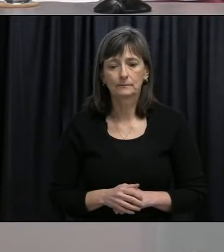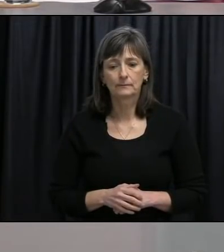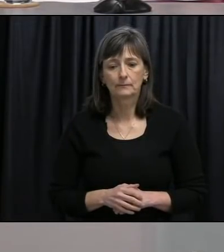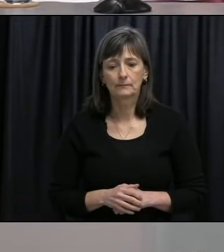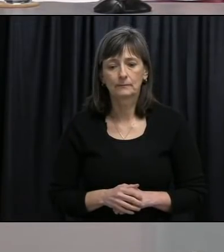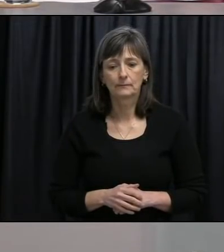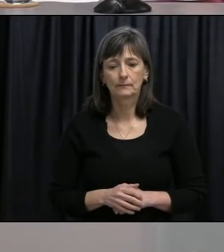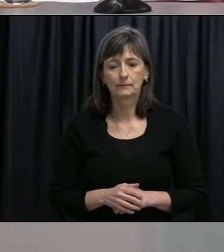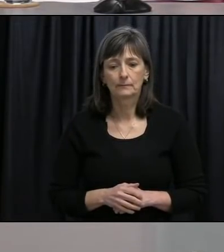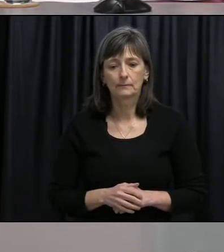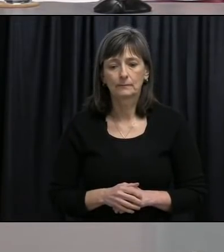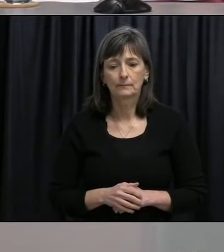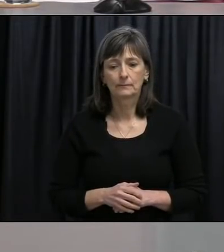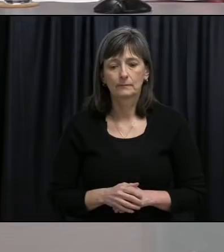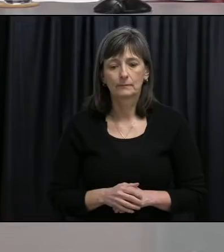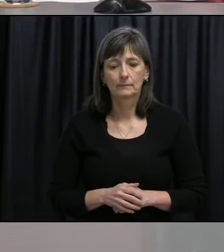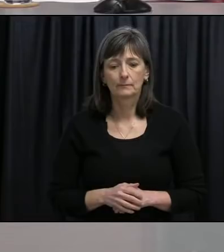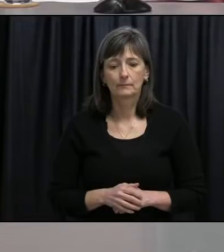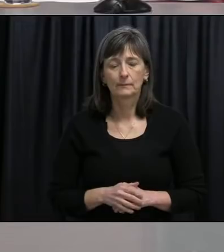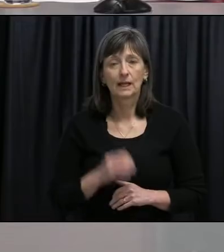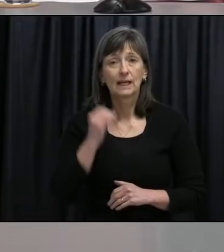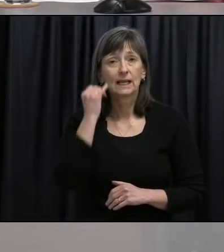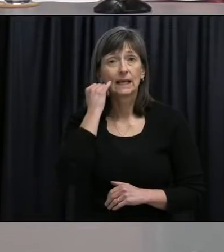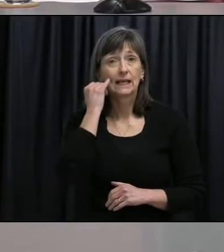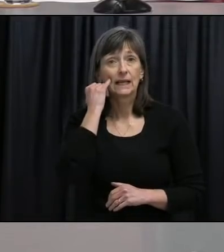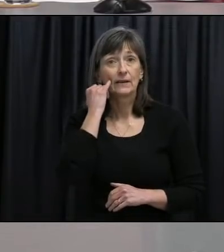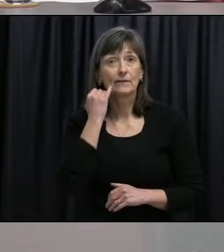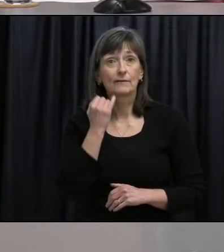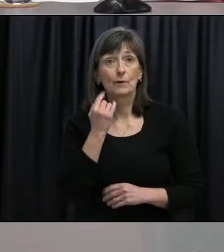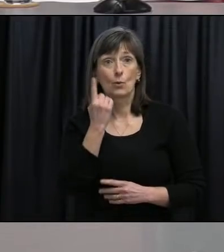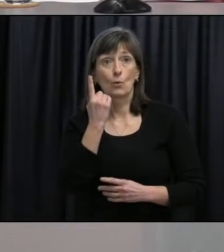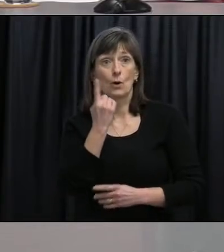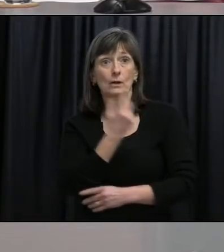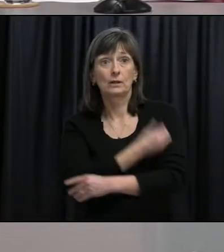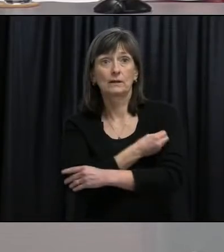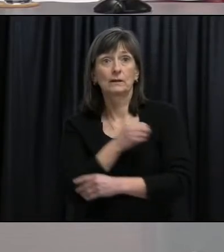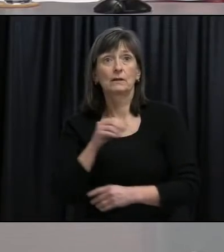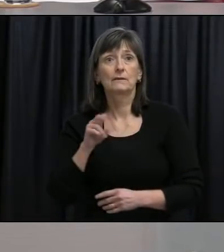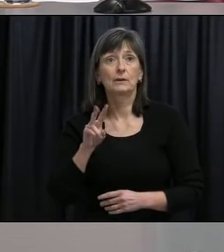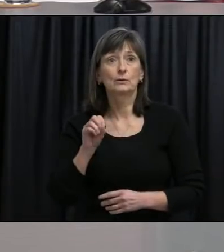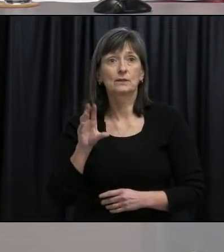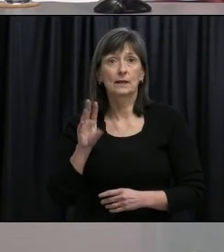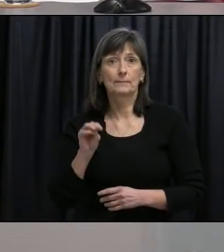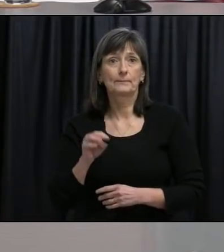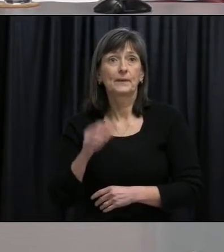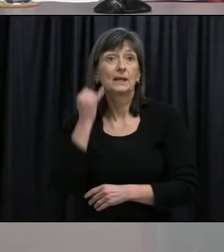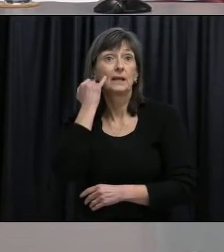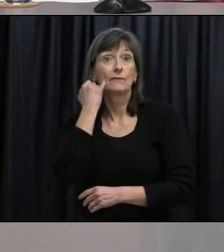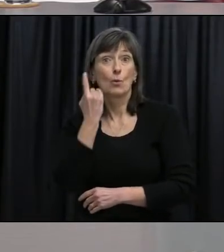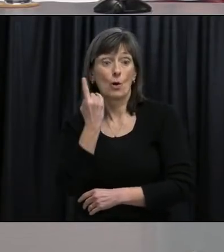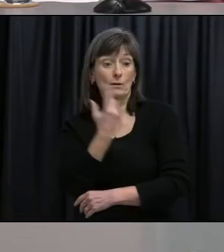is travel safe for those who received their first vaccine, and at what point are people better protected?